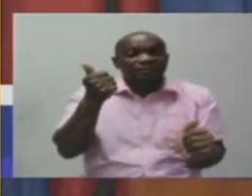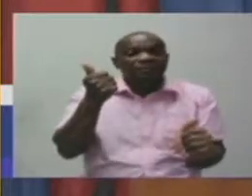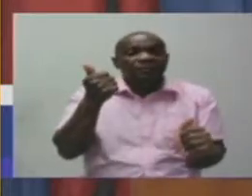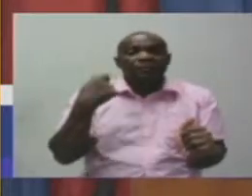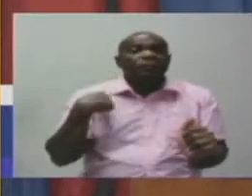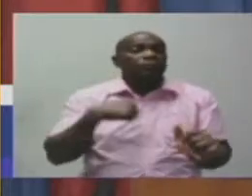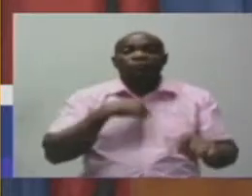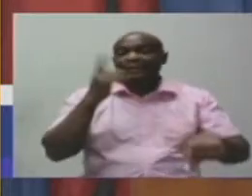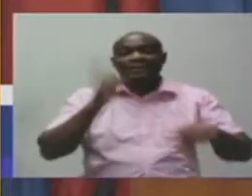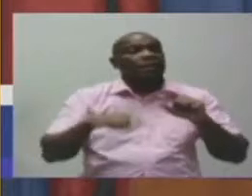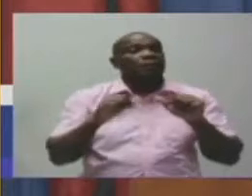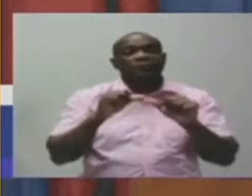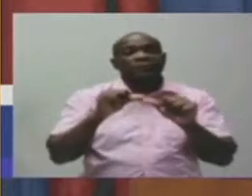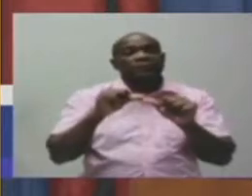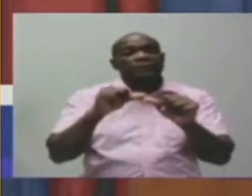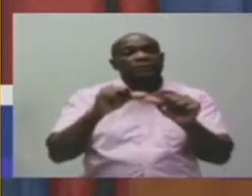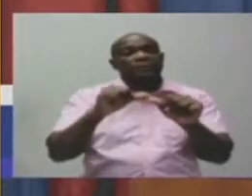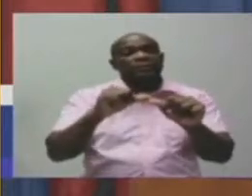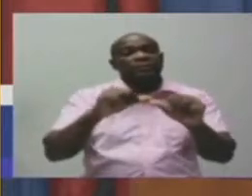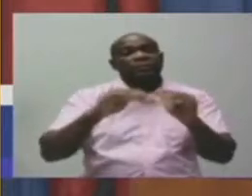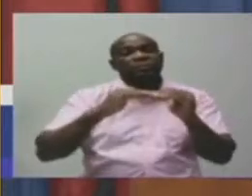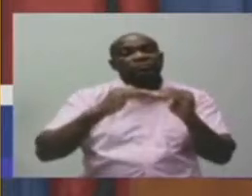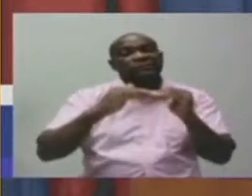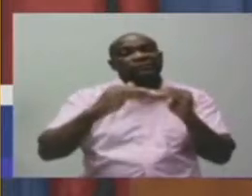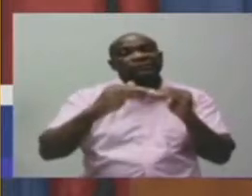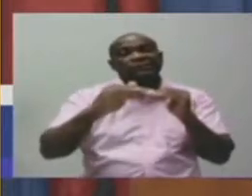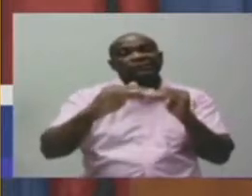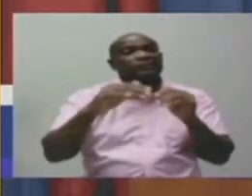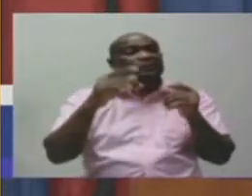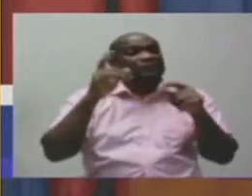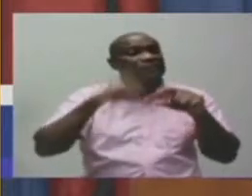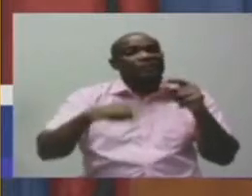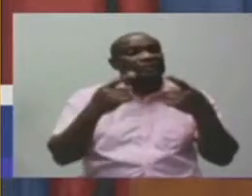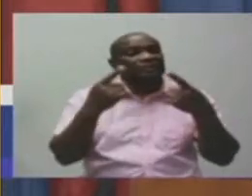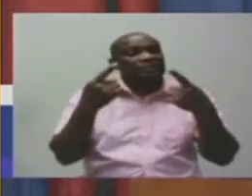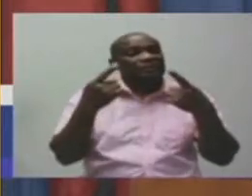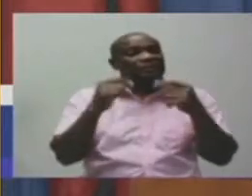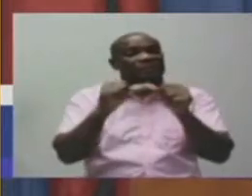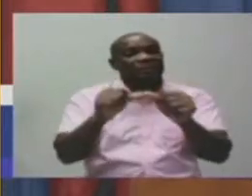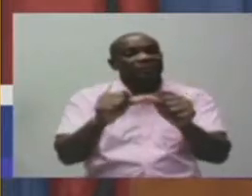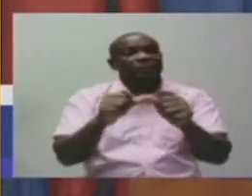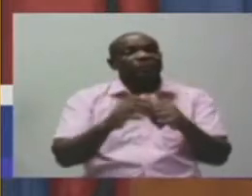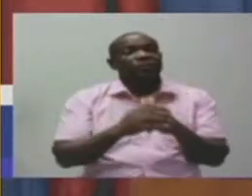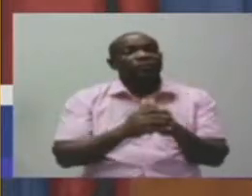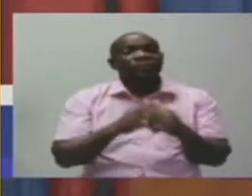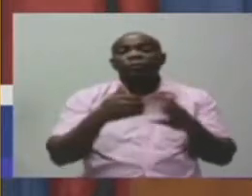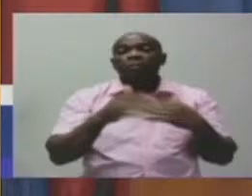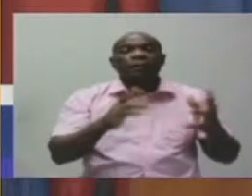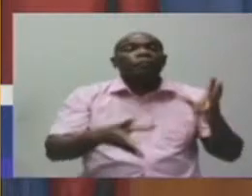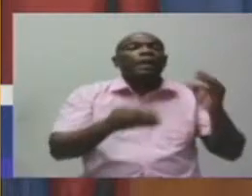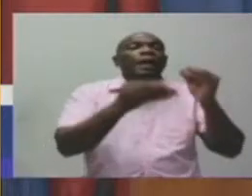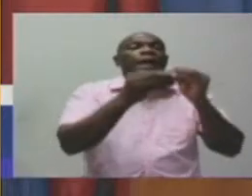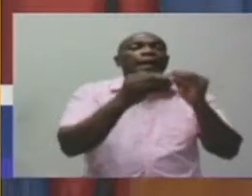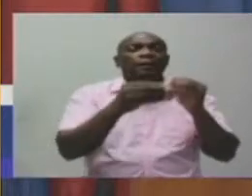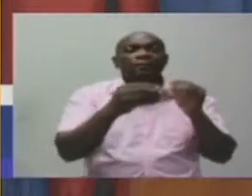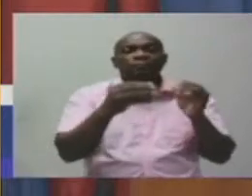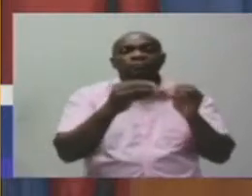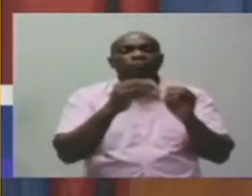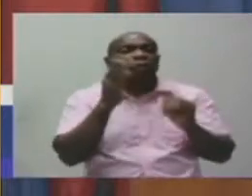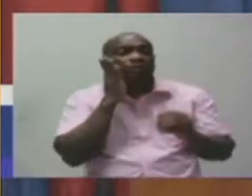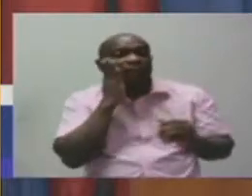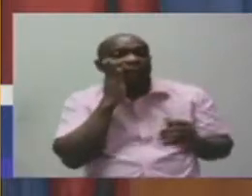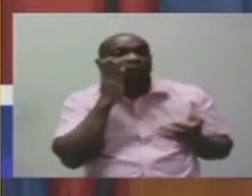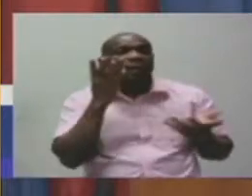continue along this path. If we continue along this path, despite adding intensive care unit beds, ward level beds,